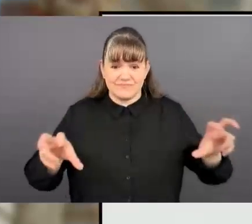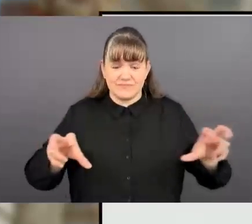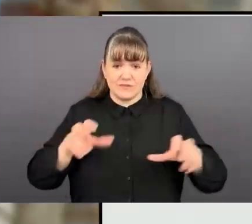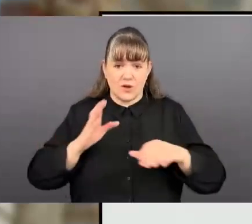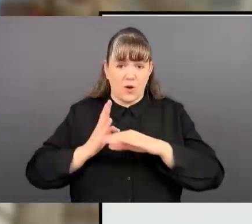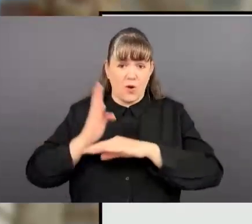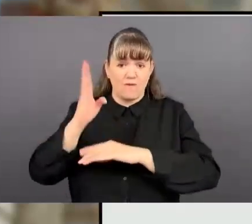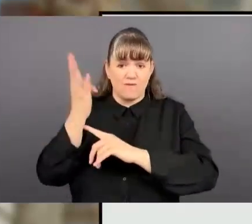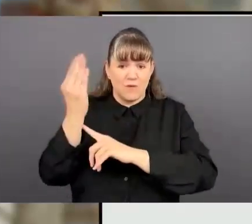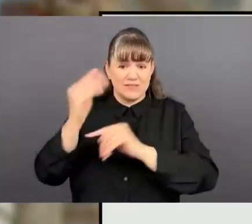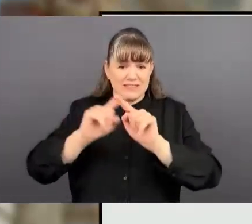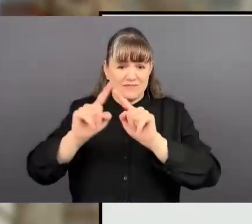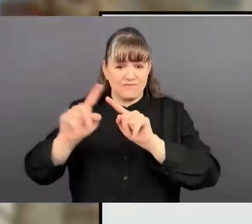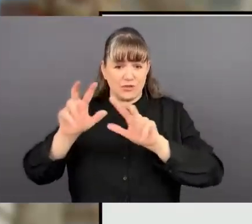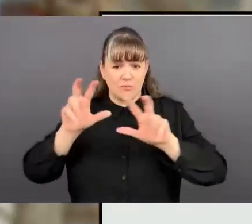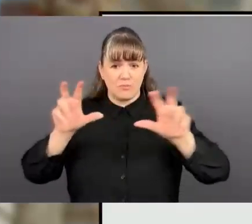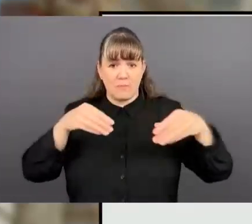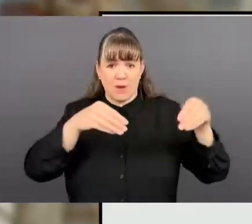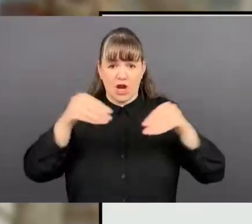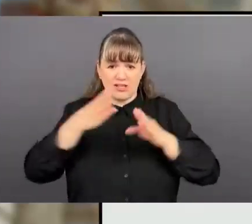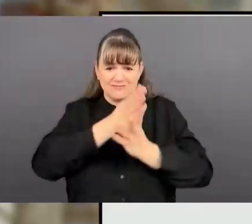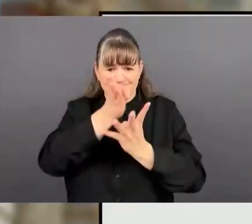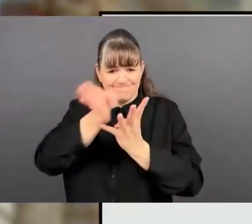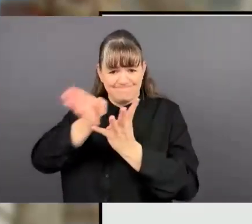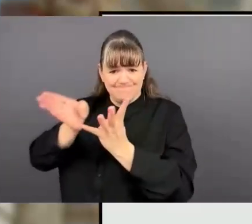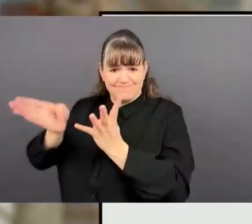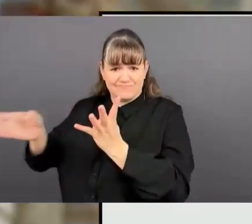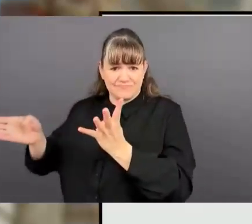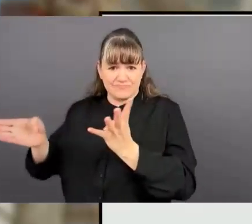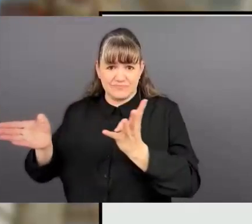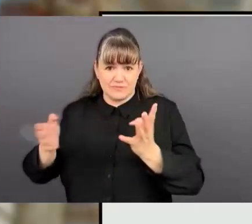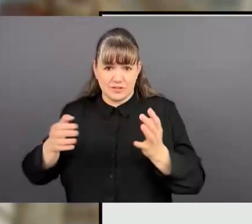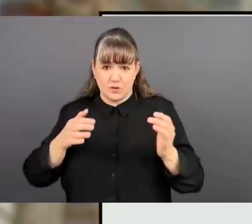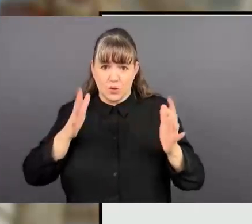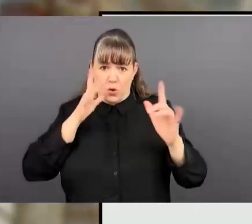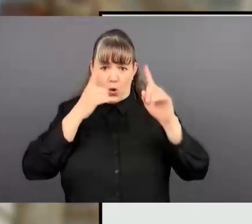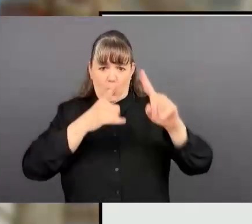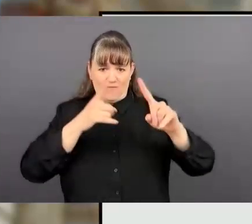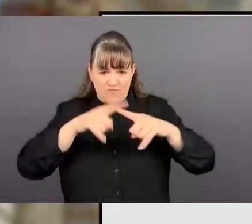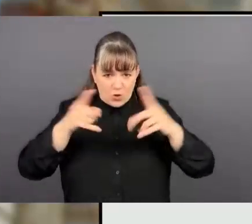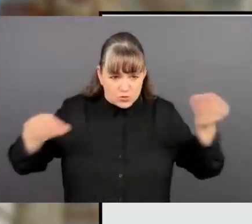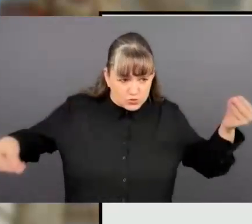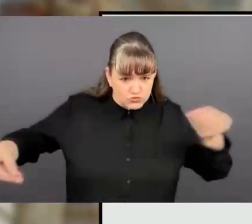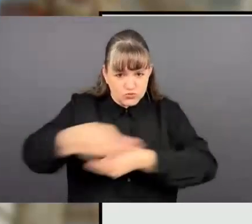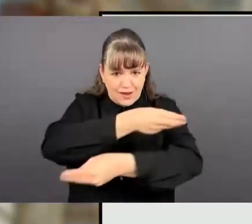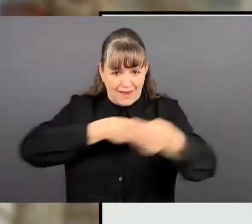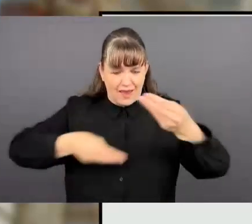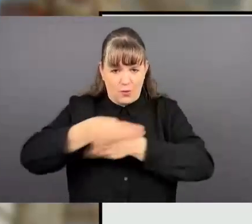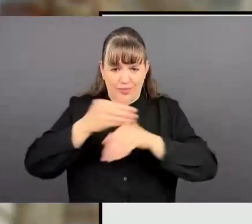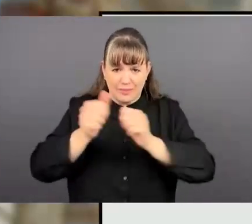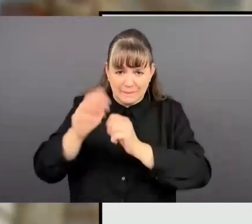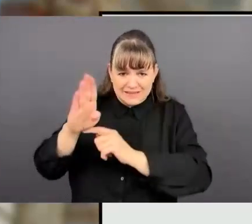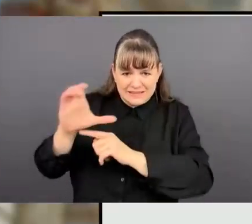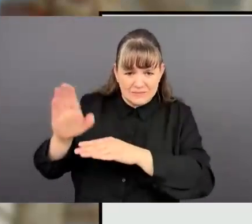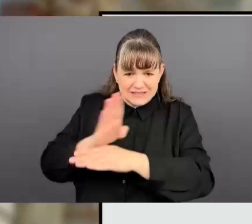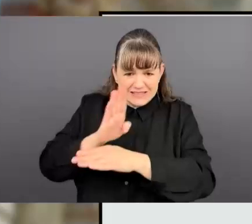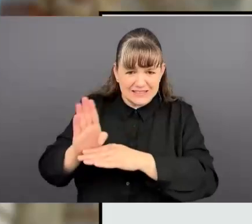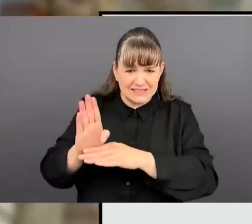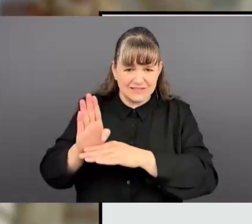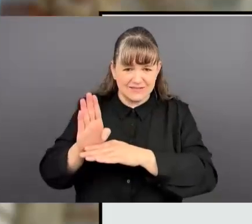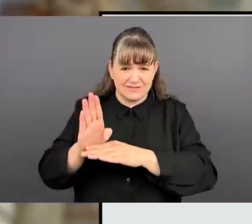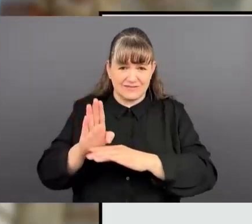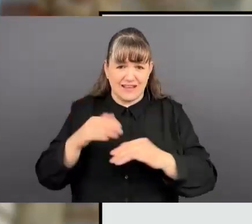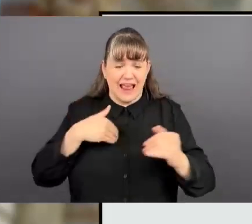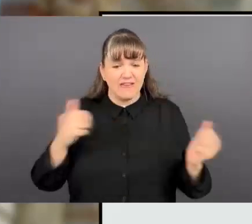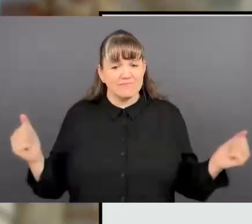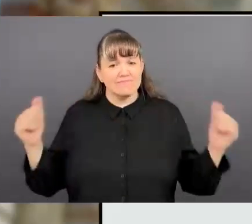BC businesses, and in fact have trade and invest officers bringing investors to Web Summit this week in Vancouver. We continue to